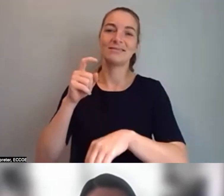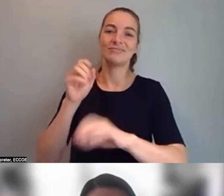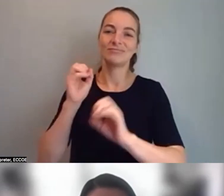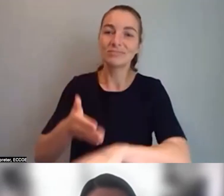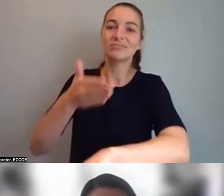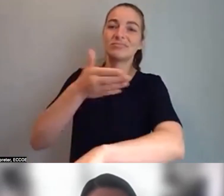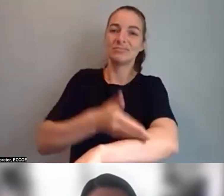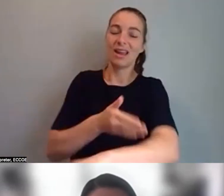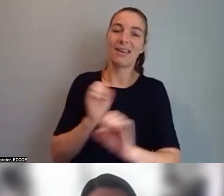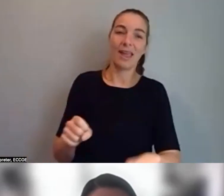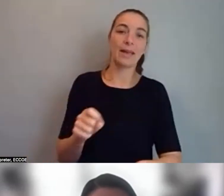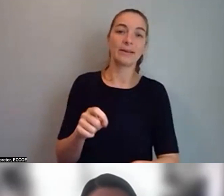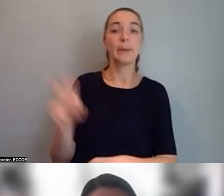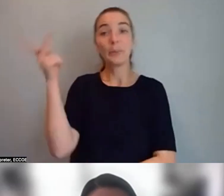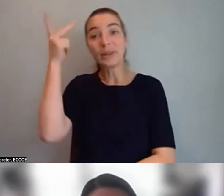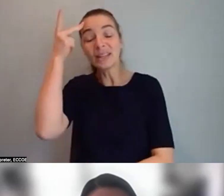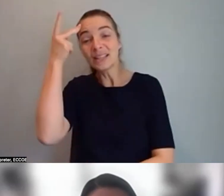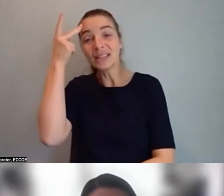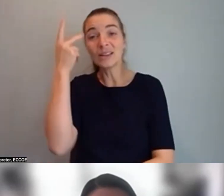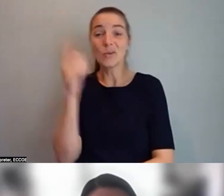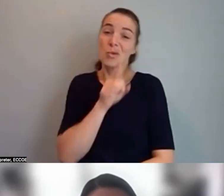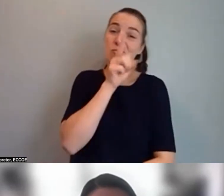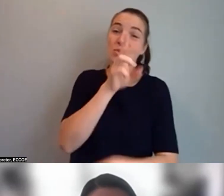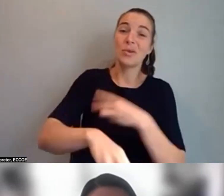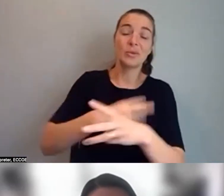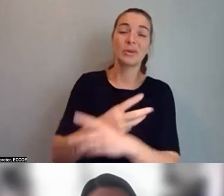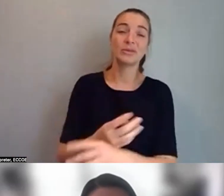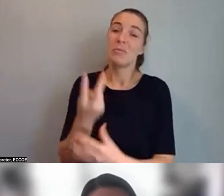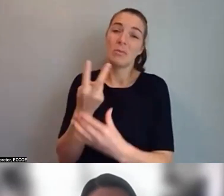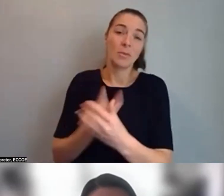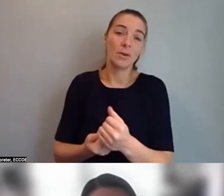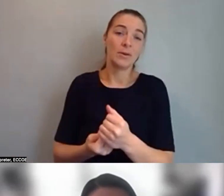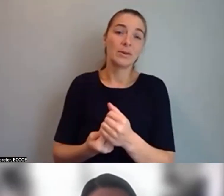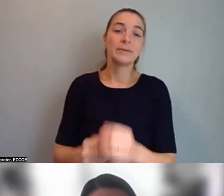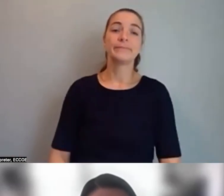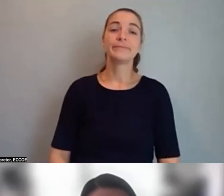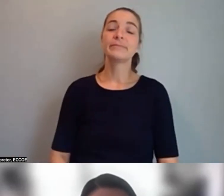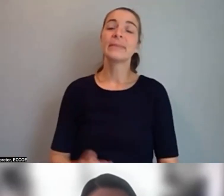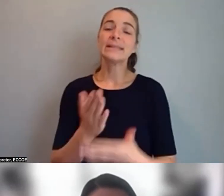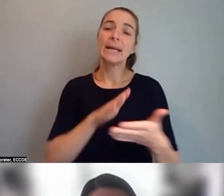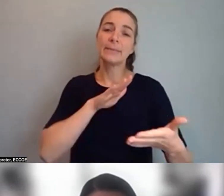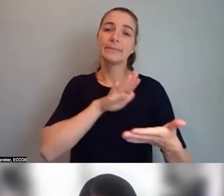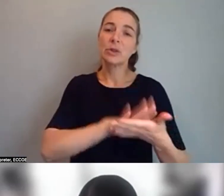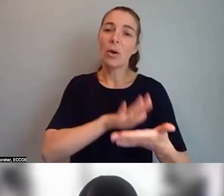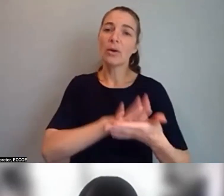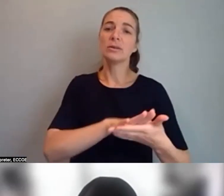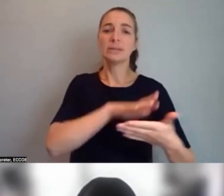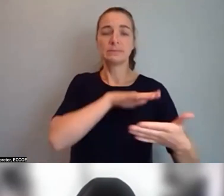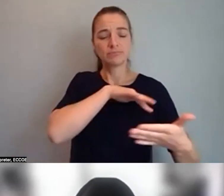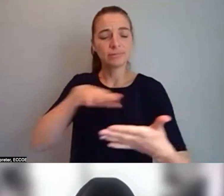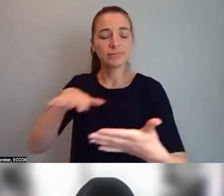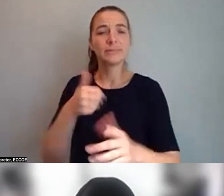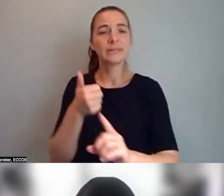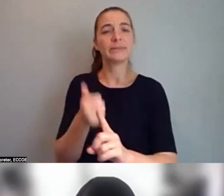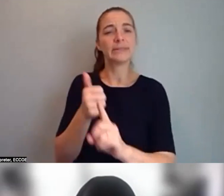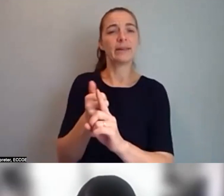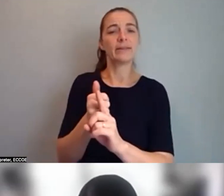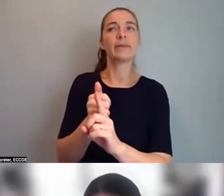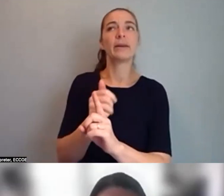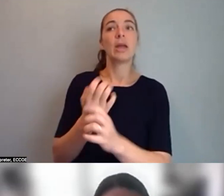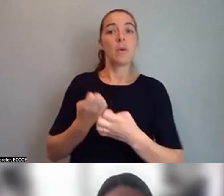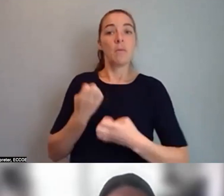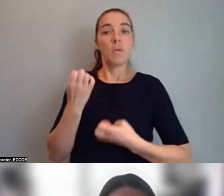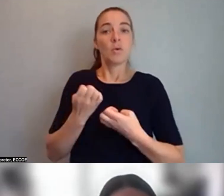why the work of scholars who think about affect and emotion are, you know, that work is so important.